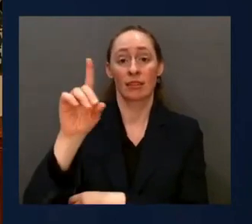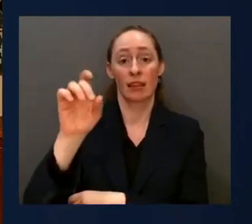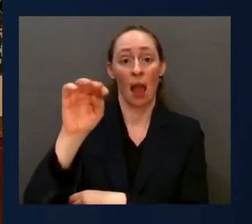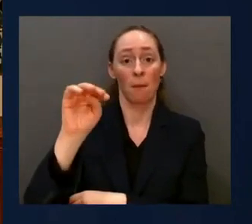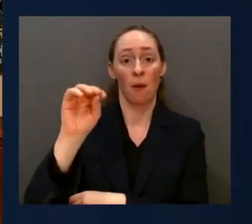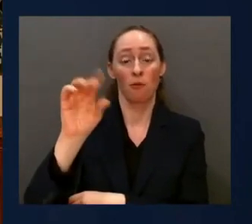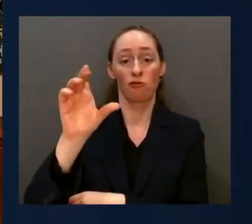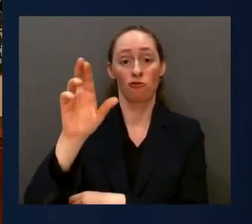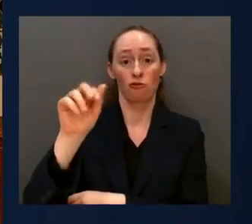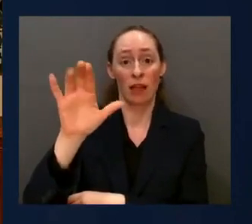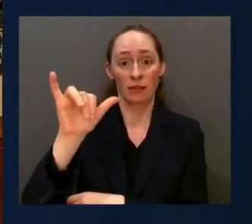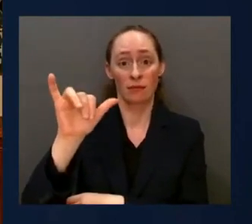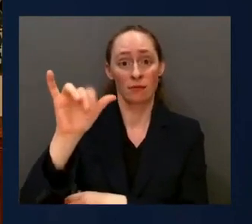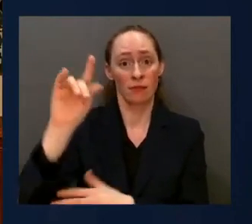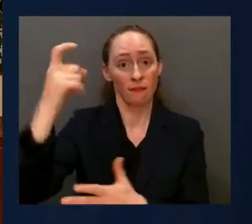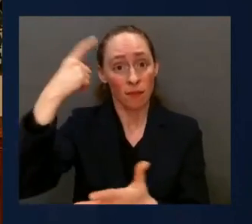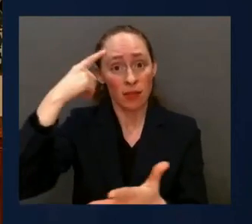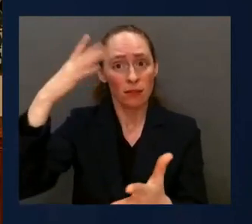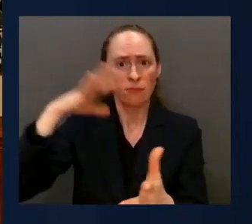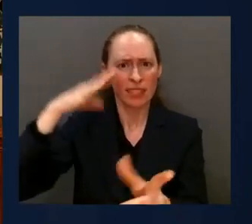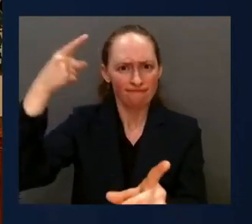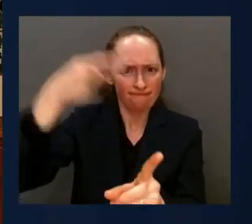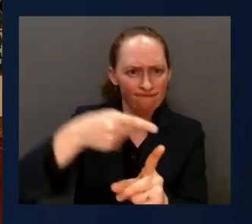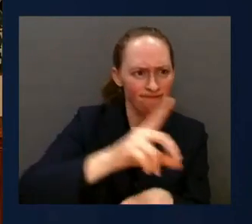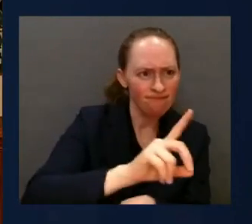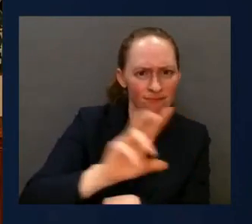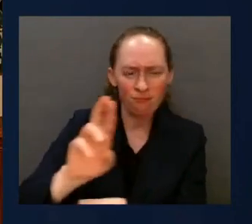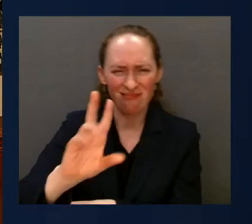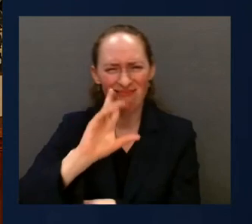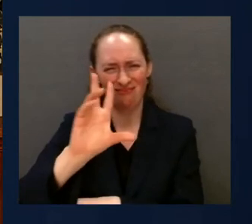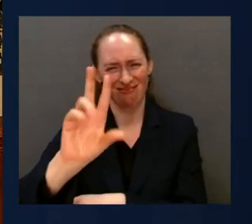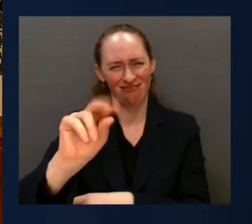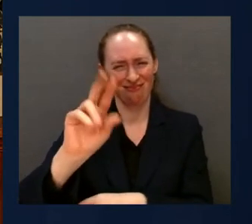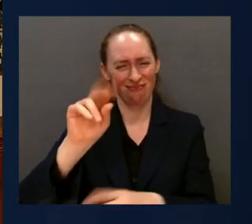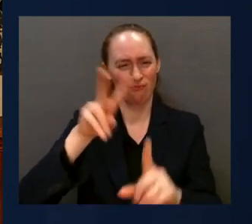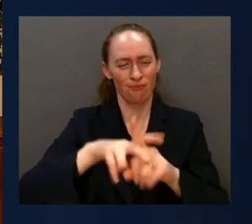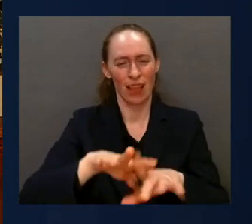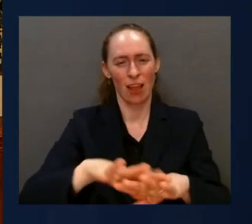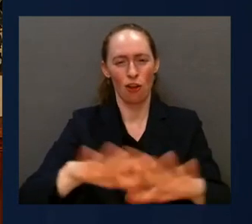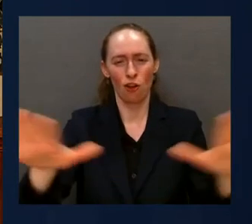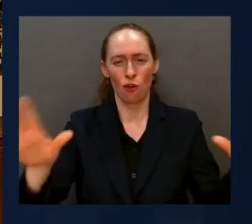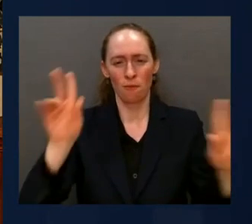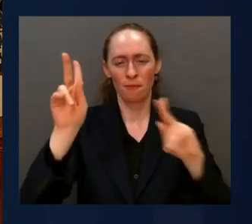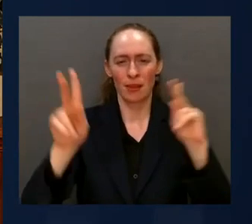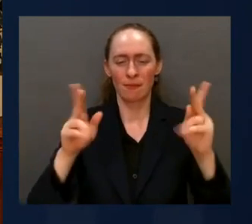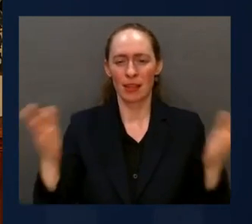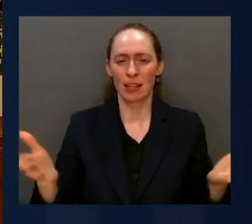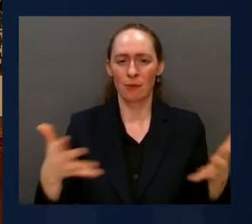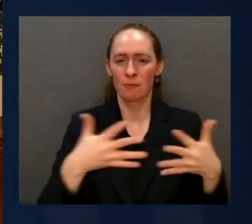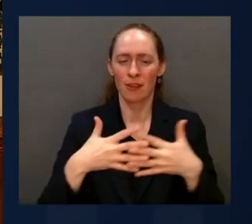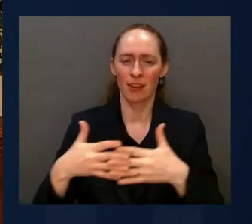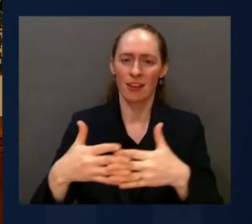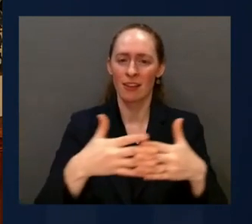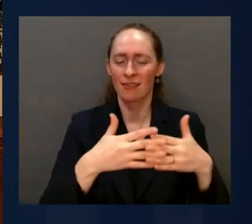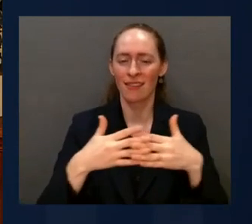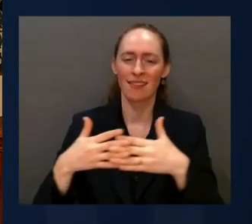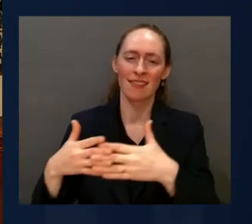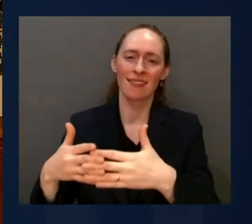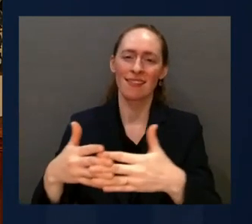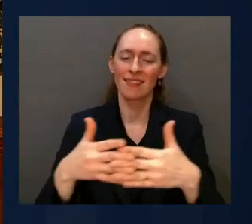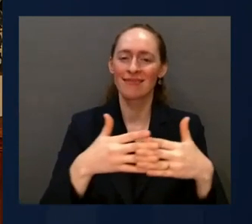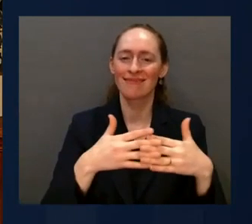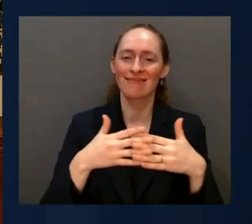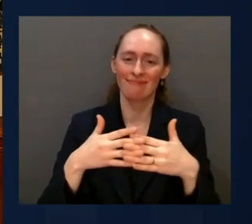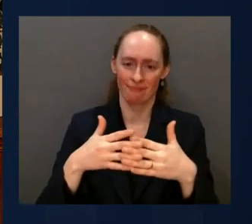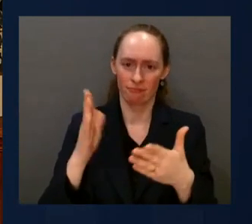Every generation of Americans has faced a moment where they have been called to protect our democracy, defend it, stand up for it. And this is our